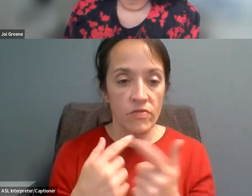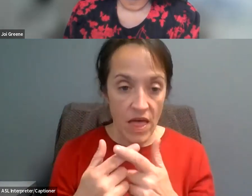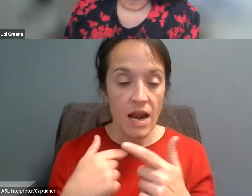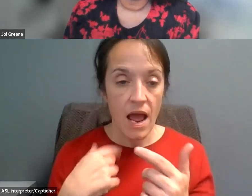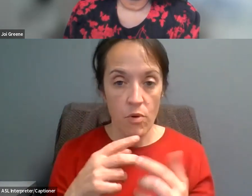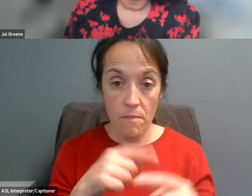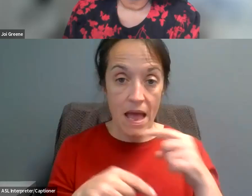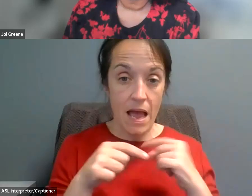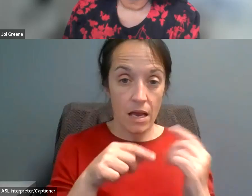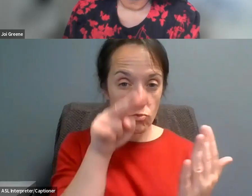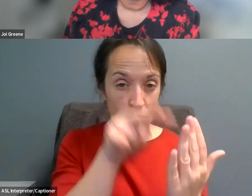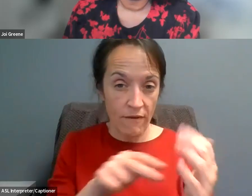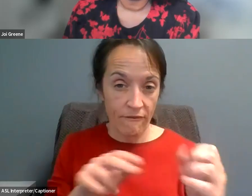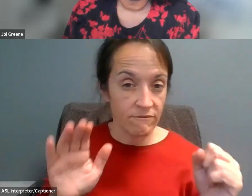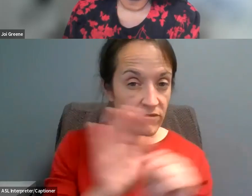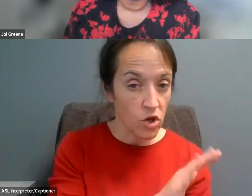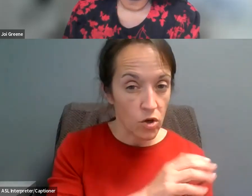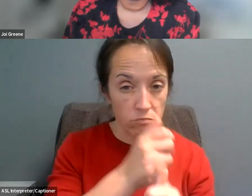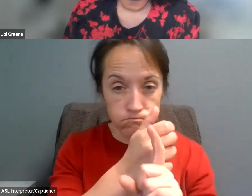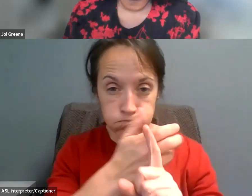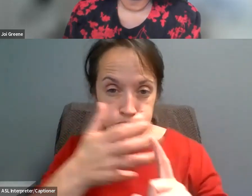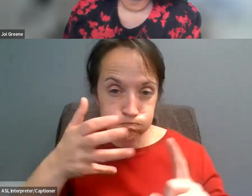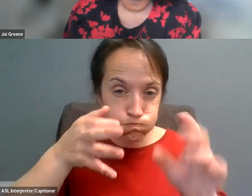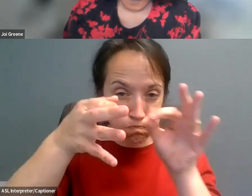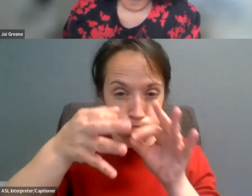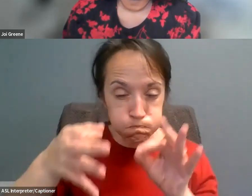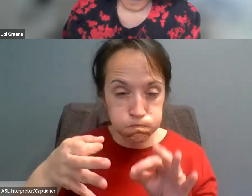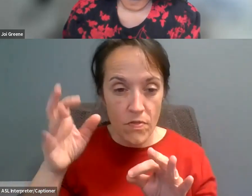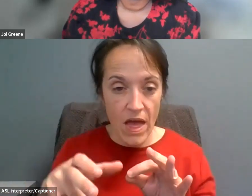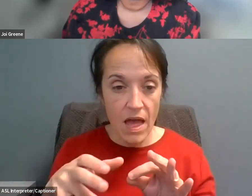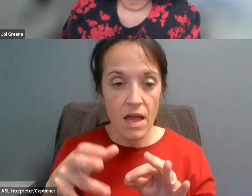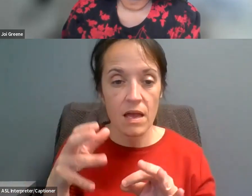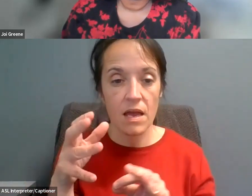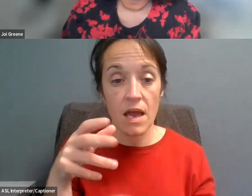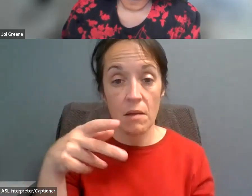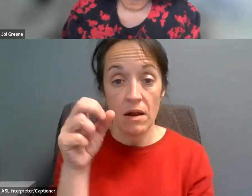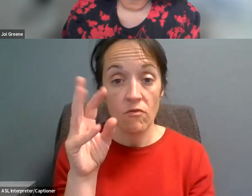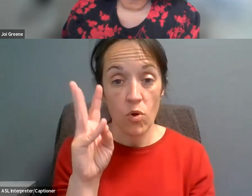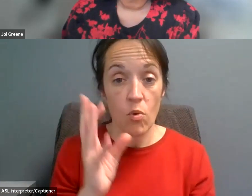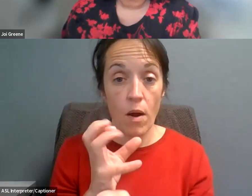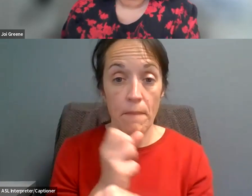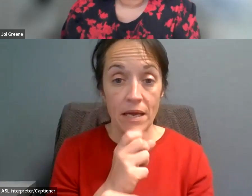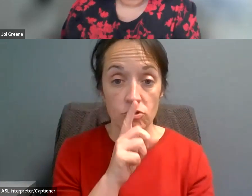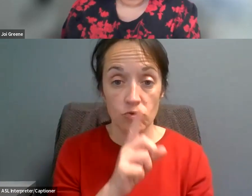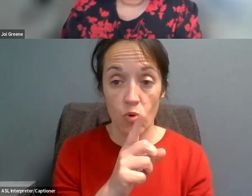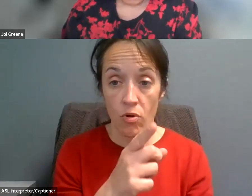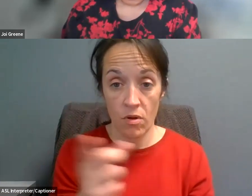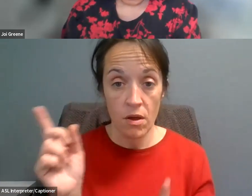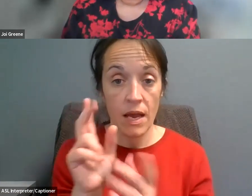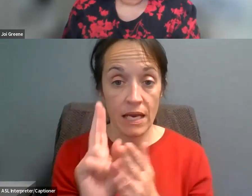looking for is evidence from what's written in the plan of work that the institutions are going to